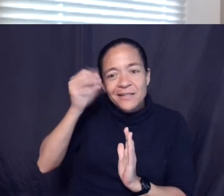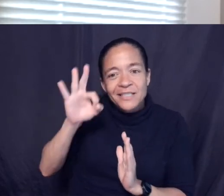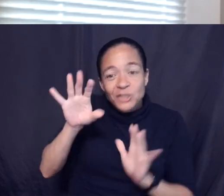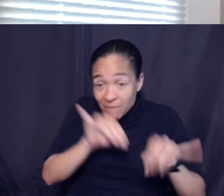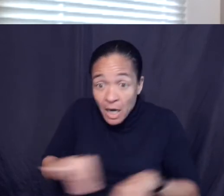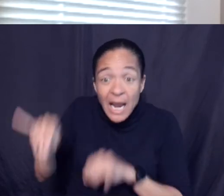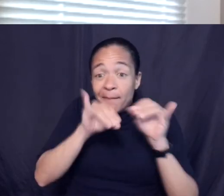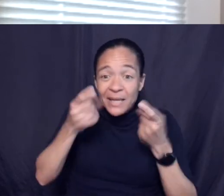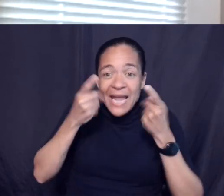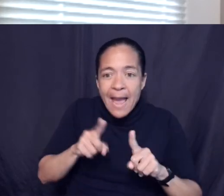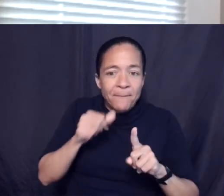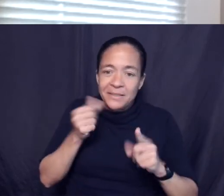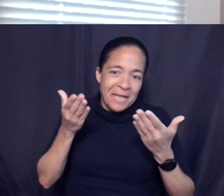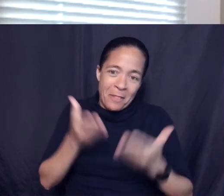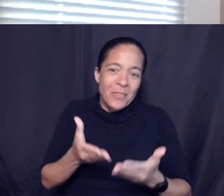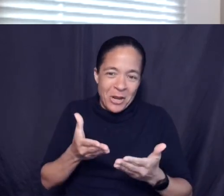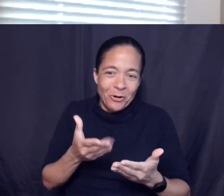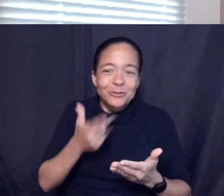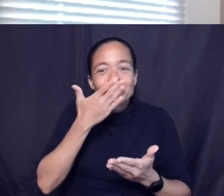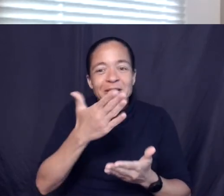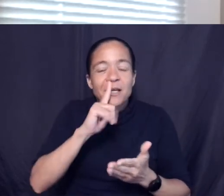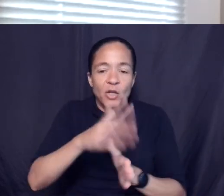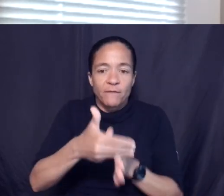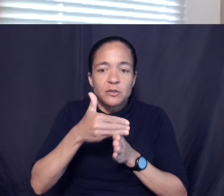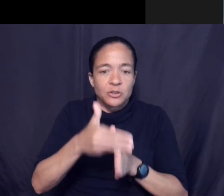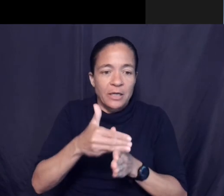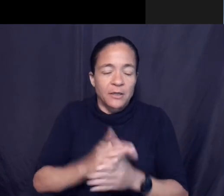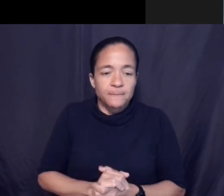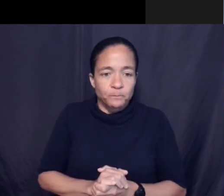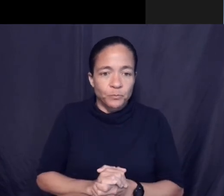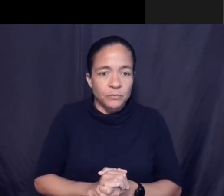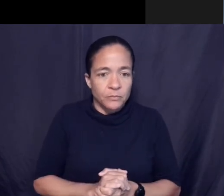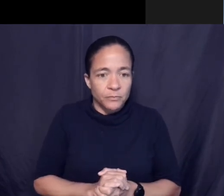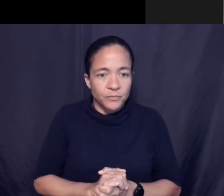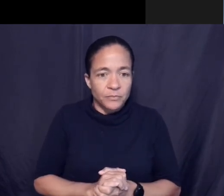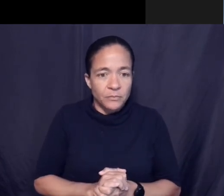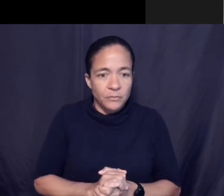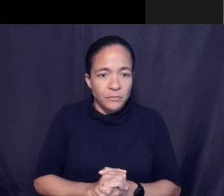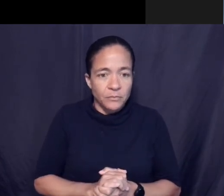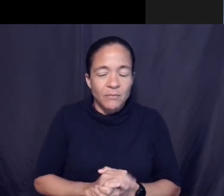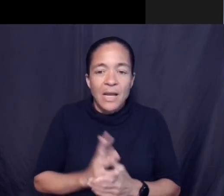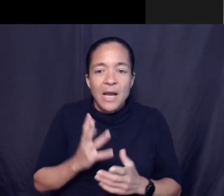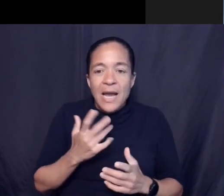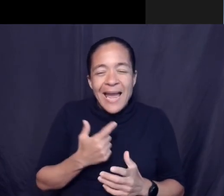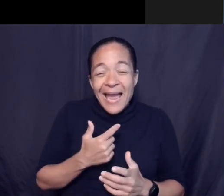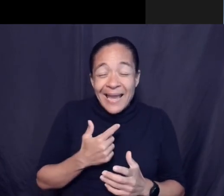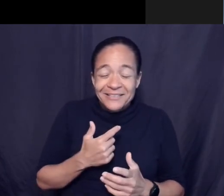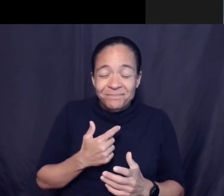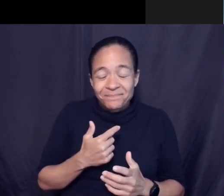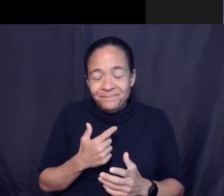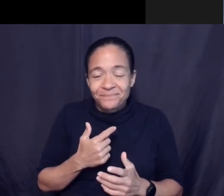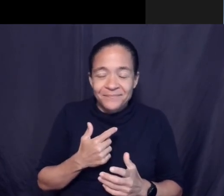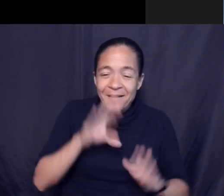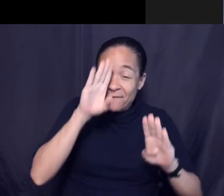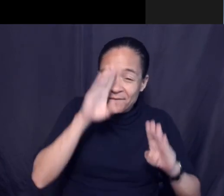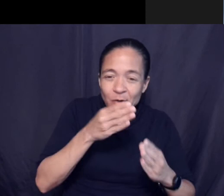it is just not really there. So thank you all for sharing that. I don't always love focusing on the financial aspect